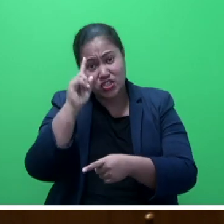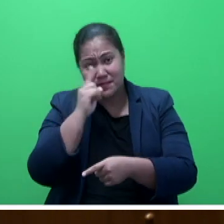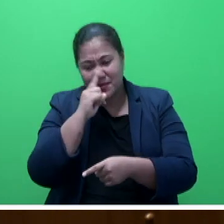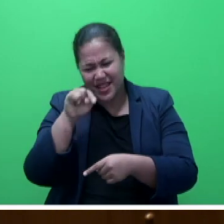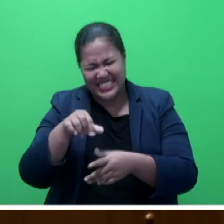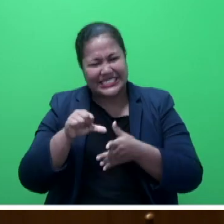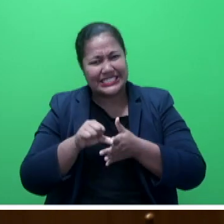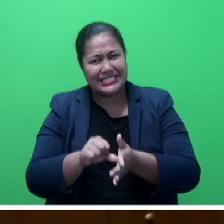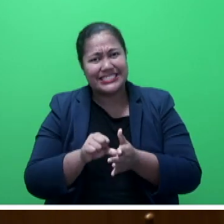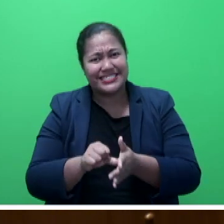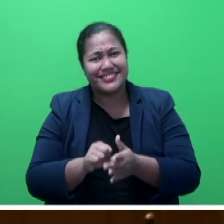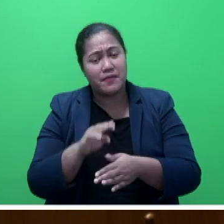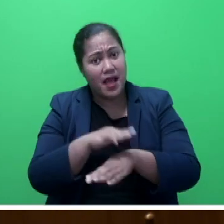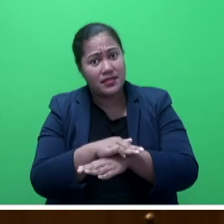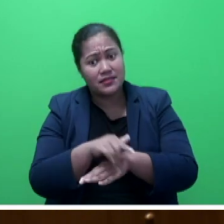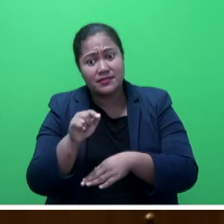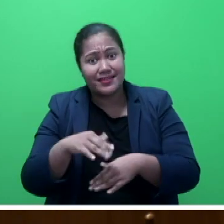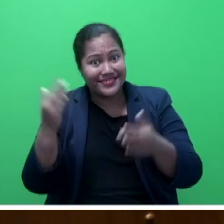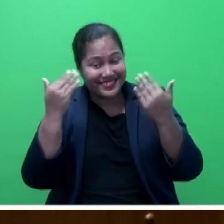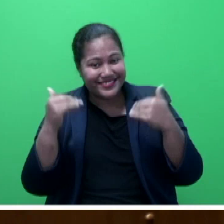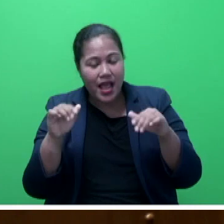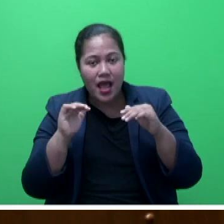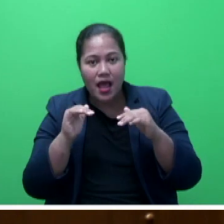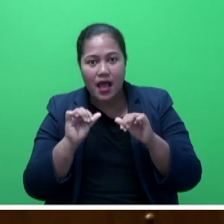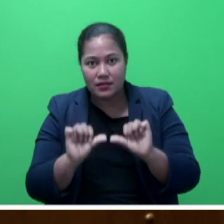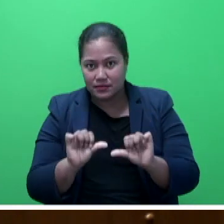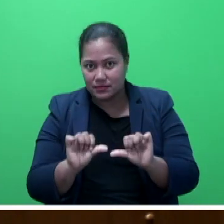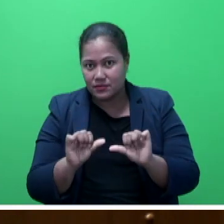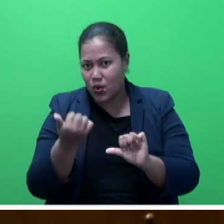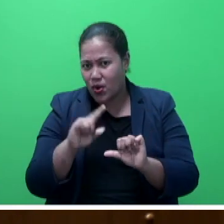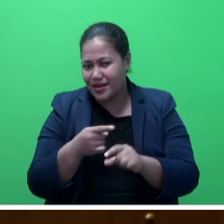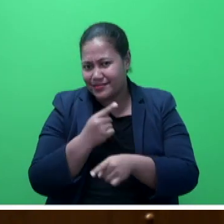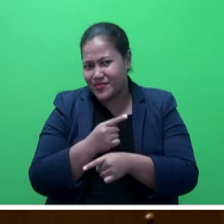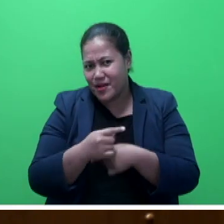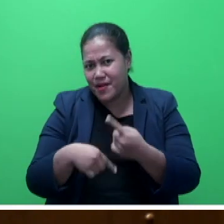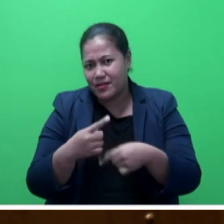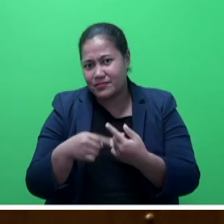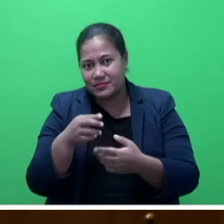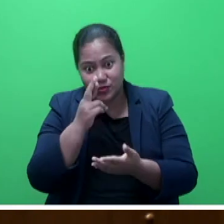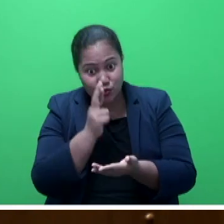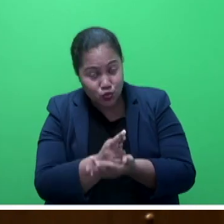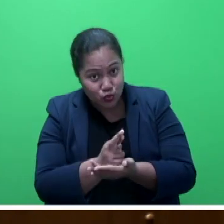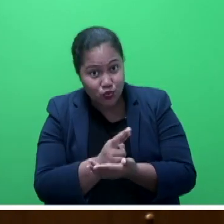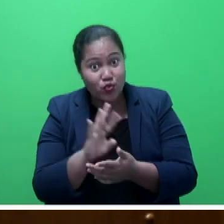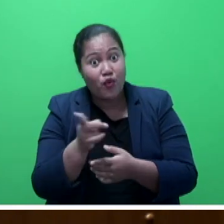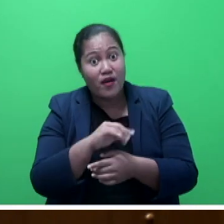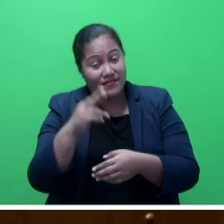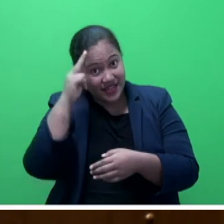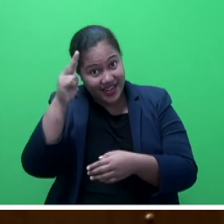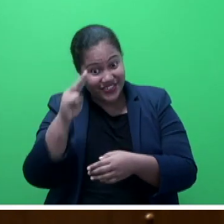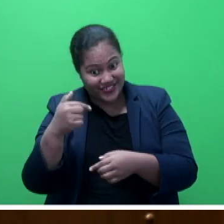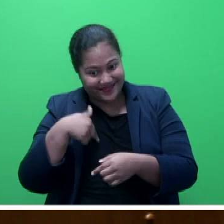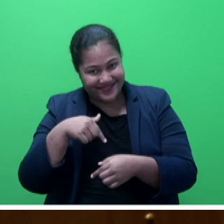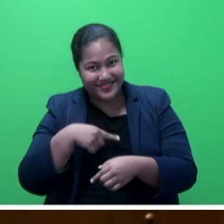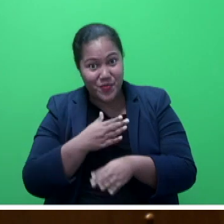His Excellency aptly described it, the truly patriotic whole-of-nation effort was why Fiji